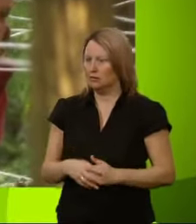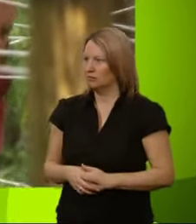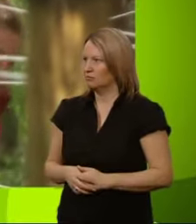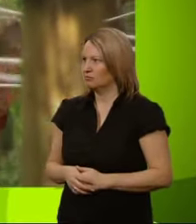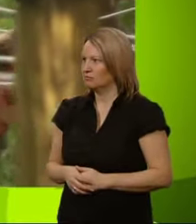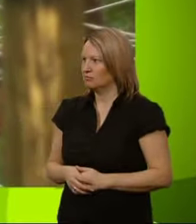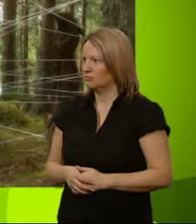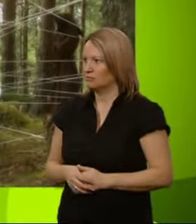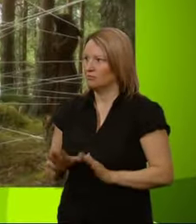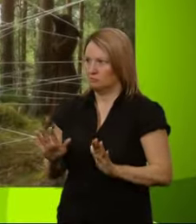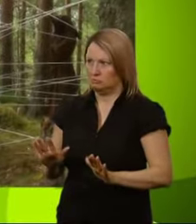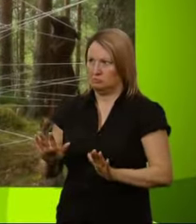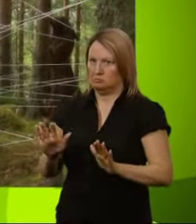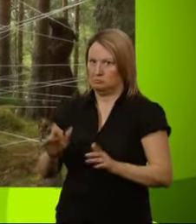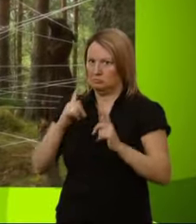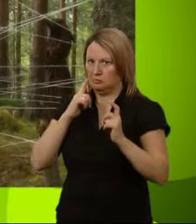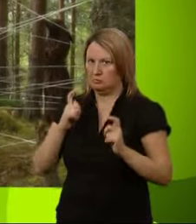Right. Take it slowly. Yeah.